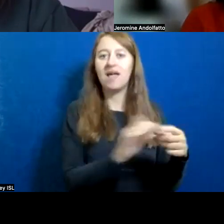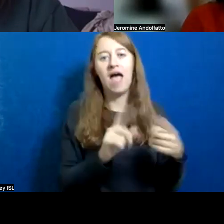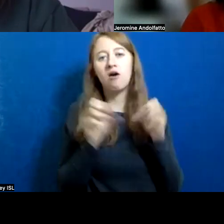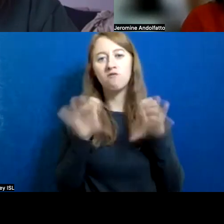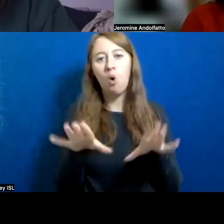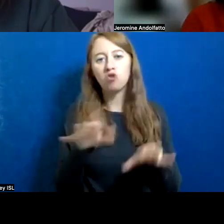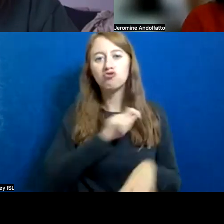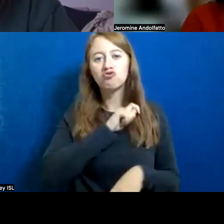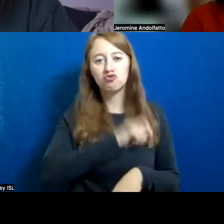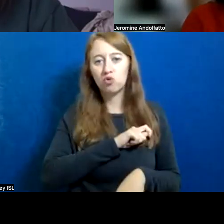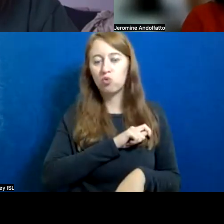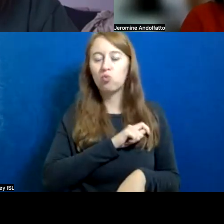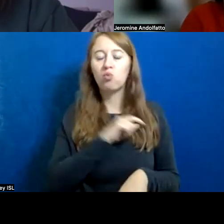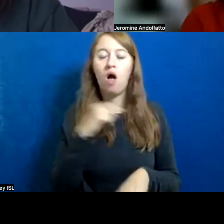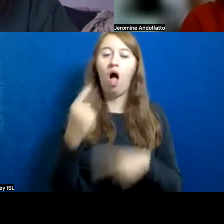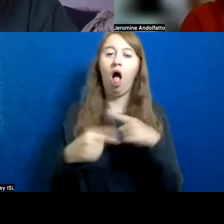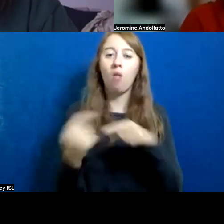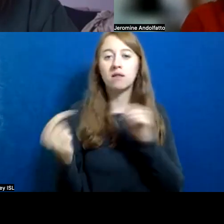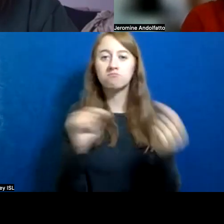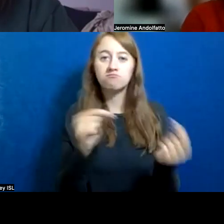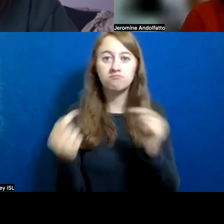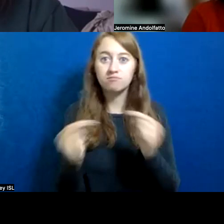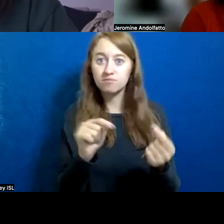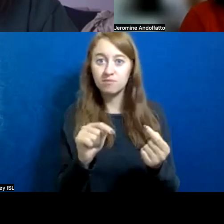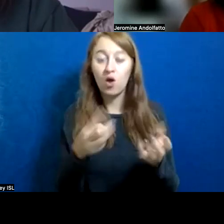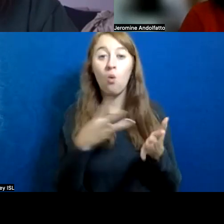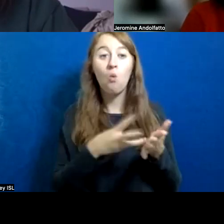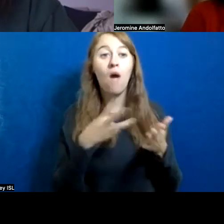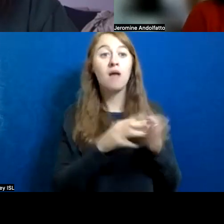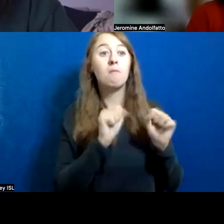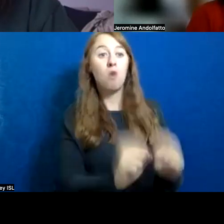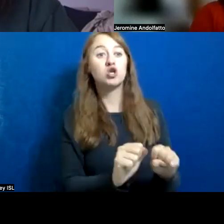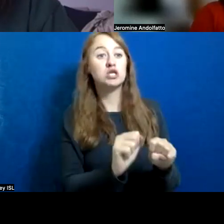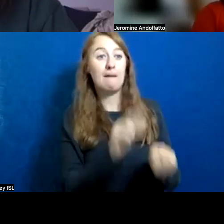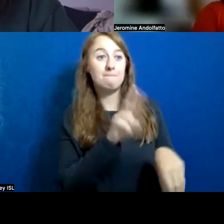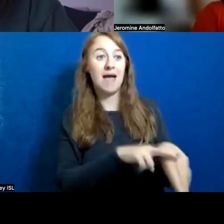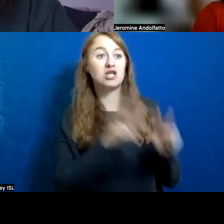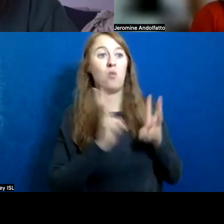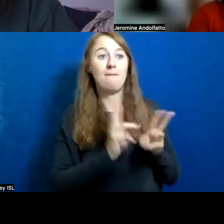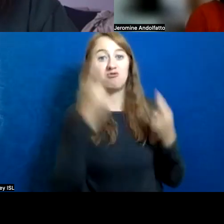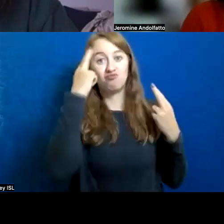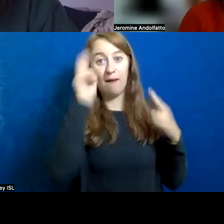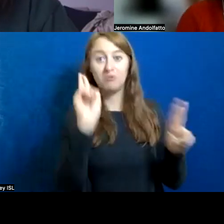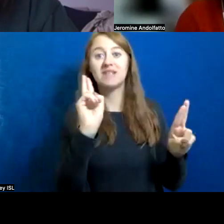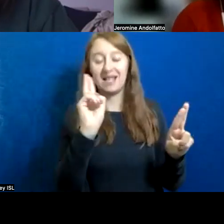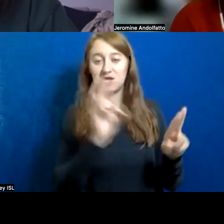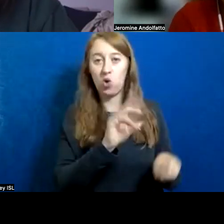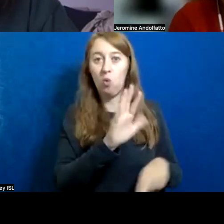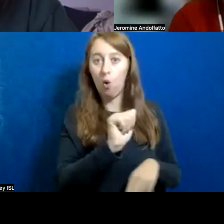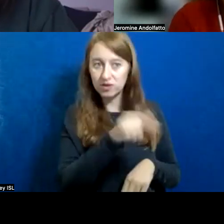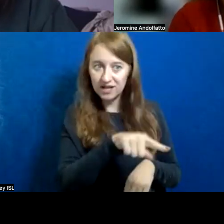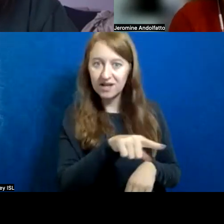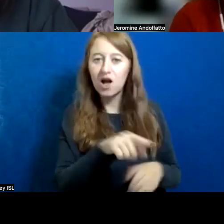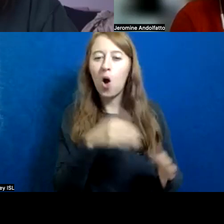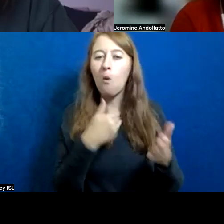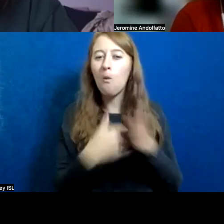rights movement, and when you push for better representation of women and quota on what kind of woman you want as